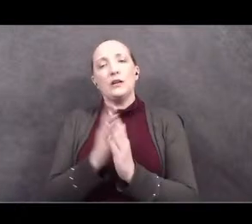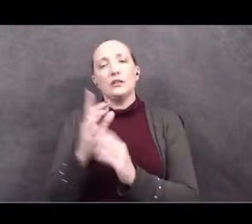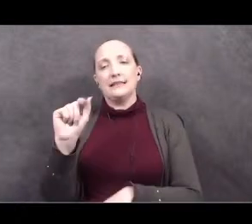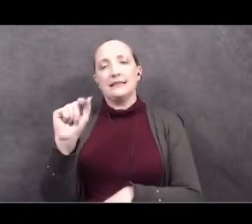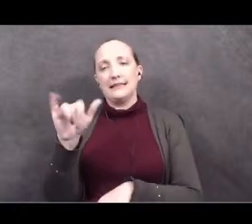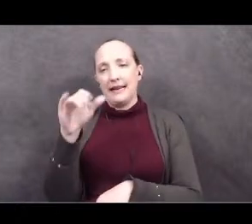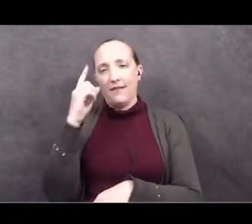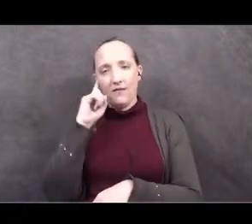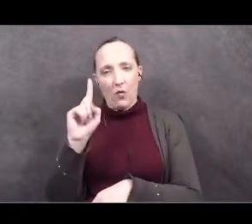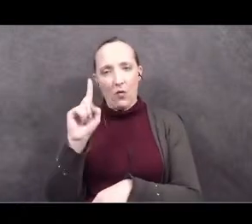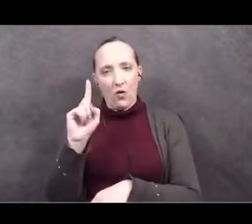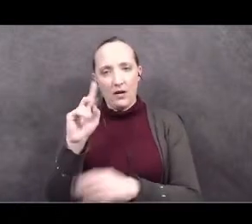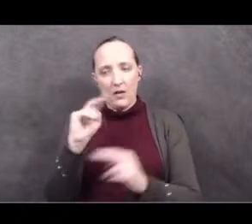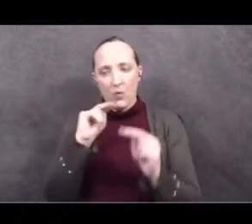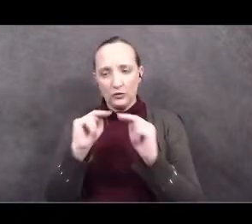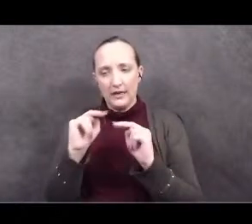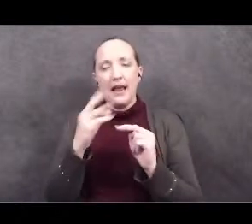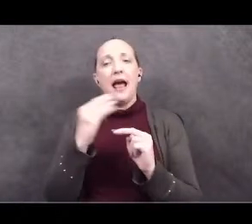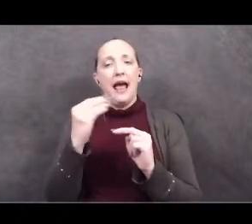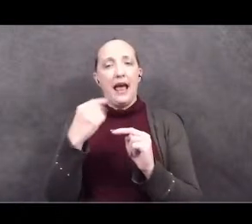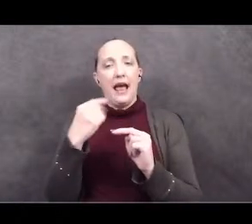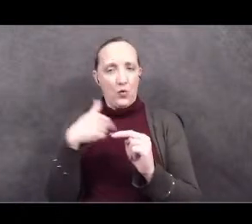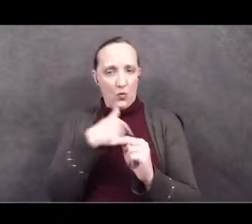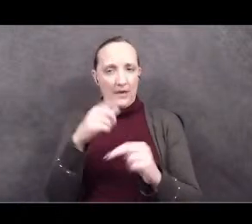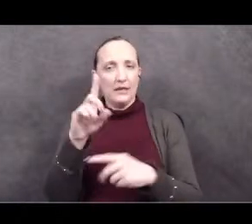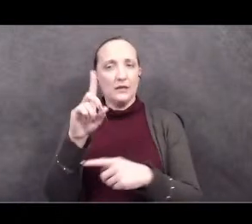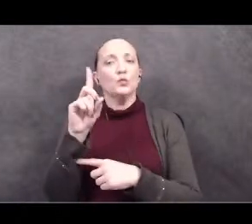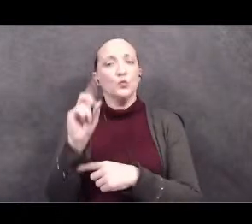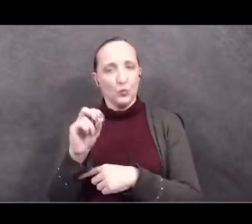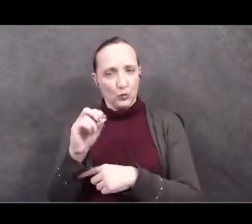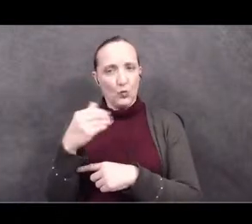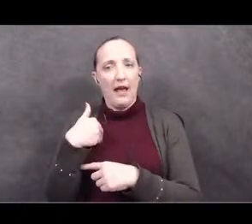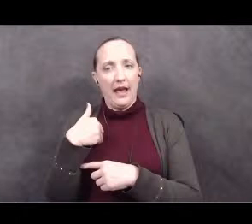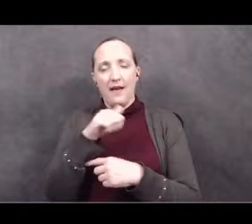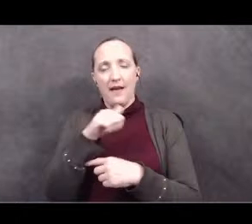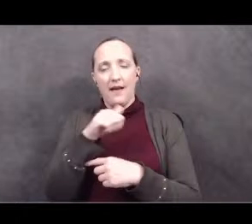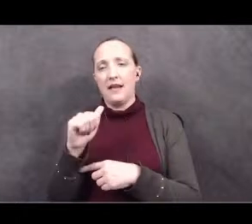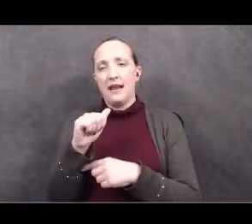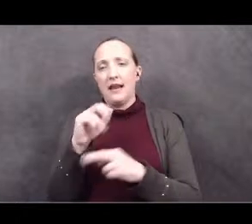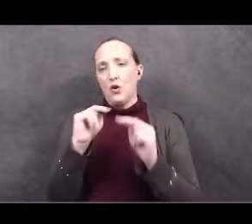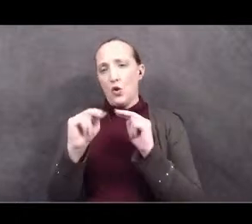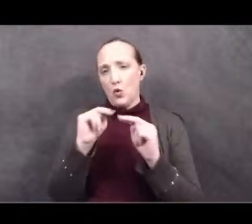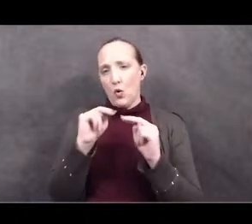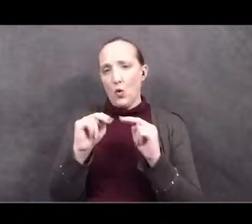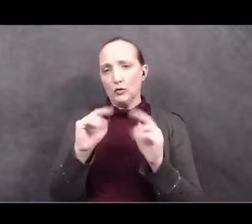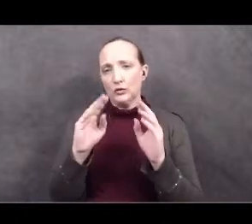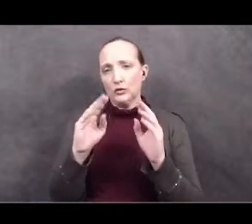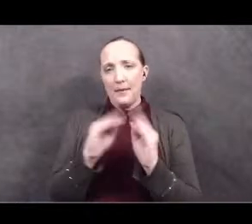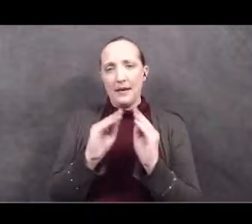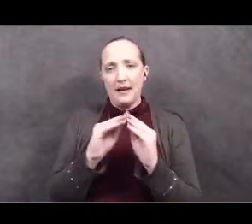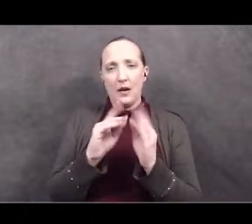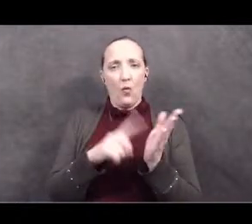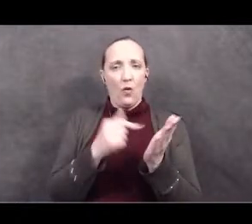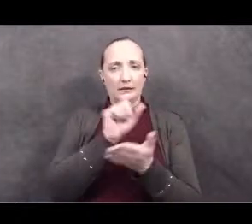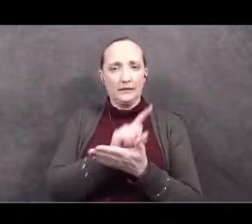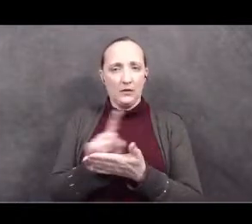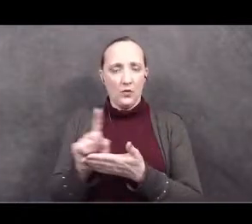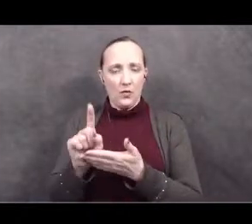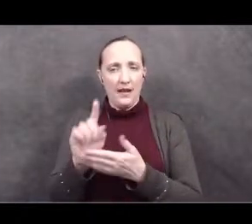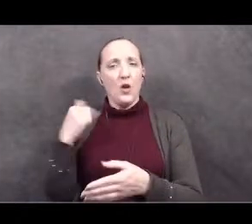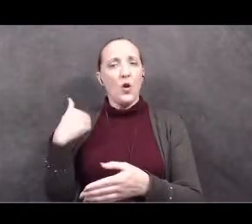we finally have set at least a negotiation meeting a week we've been involved at every step of the